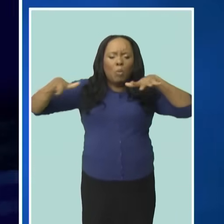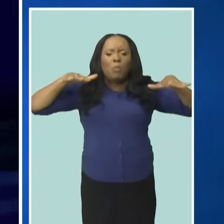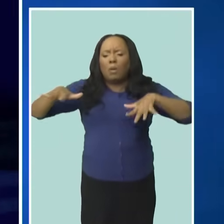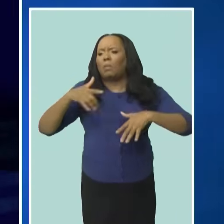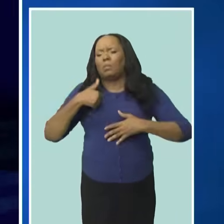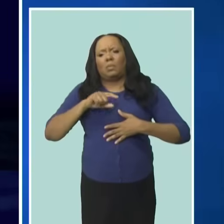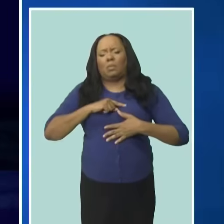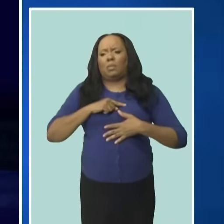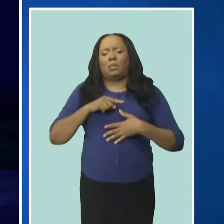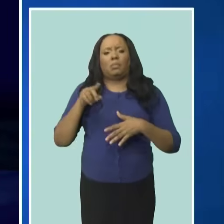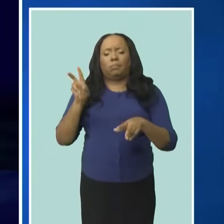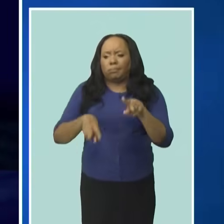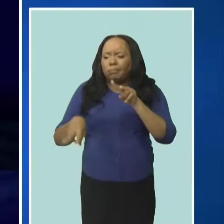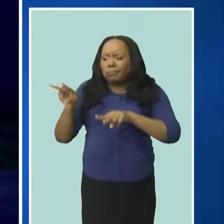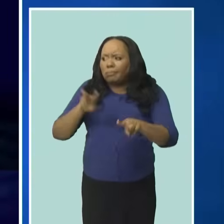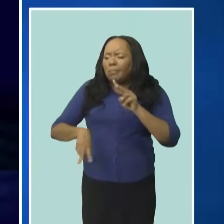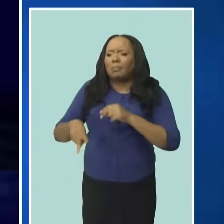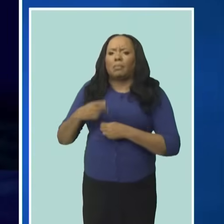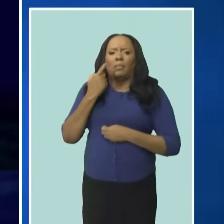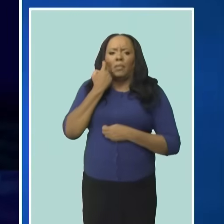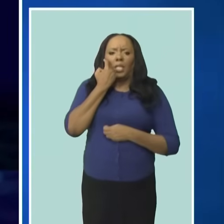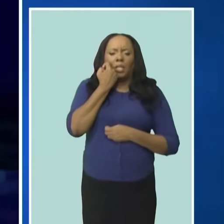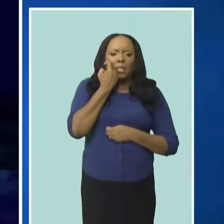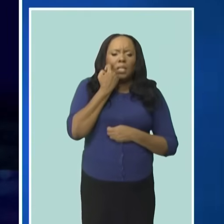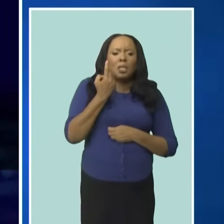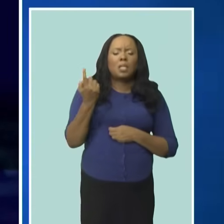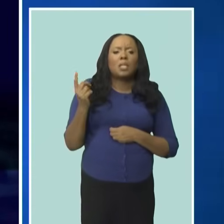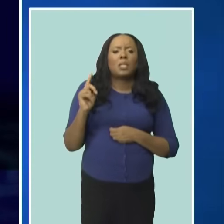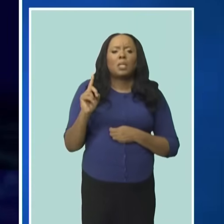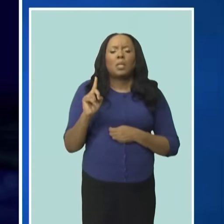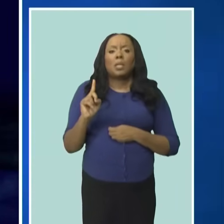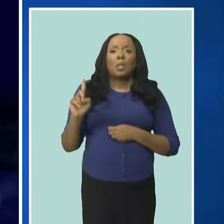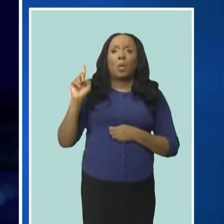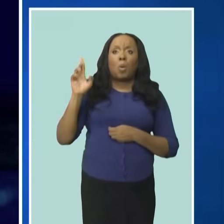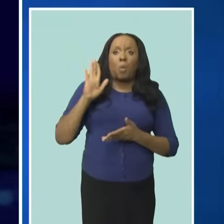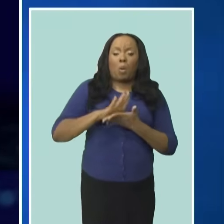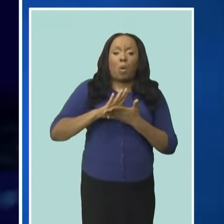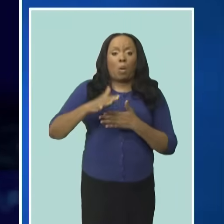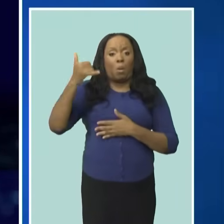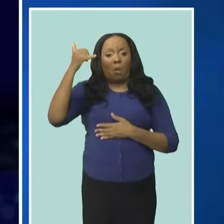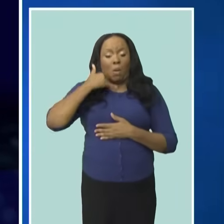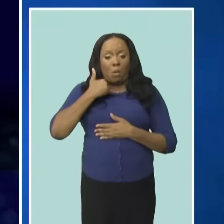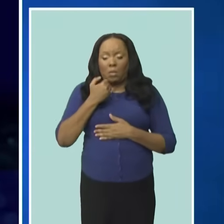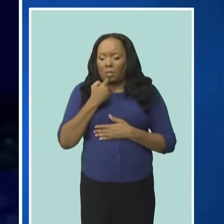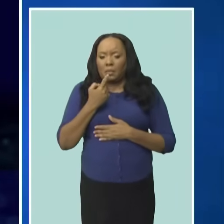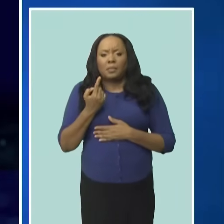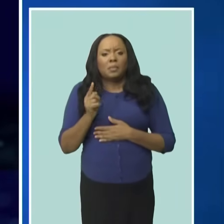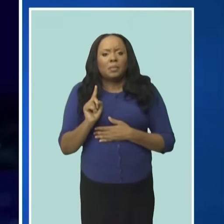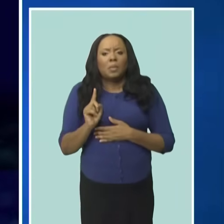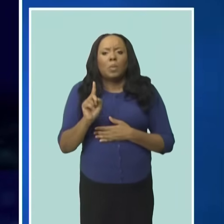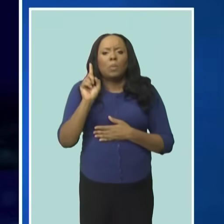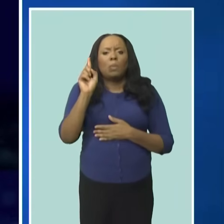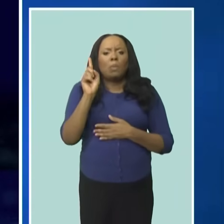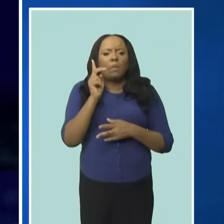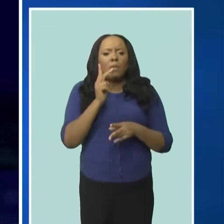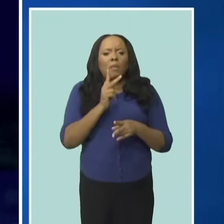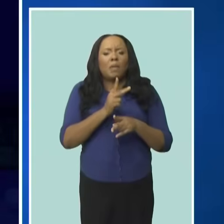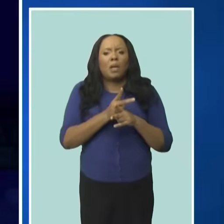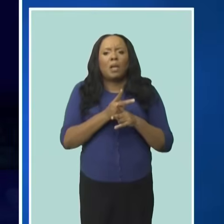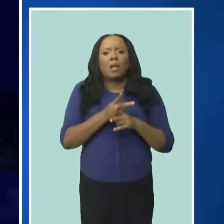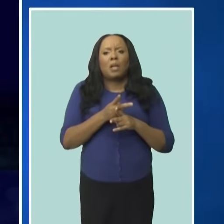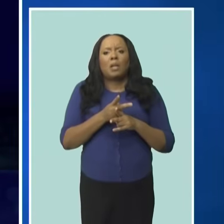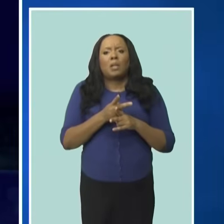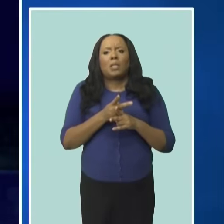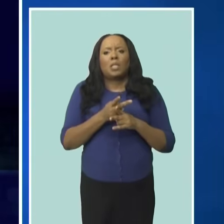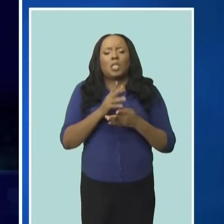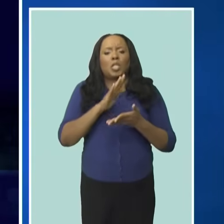it. Recently, one of the schools called us and told us that this particular van goes through their